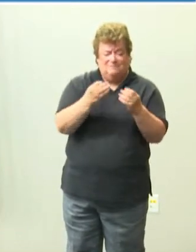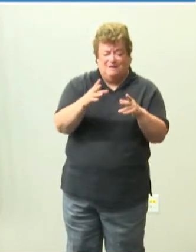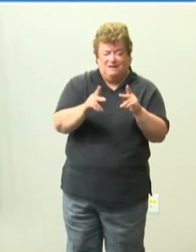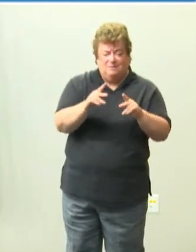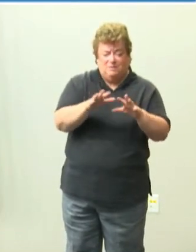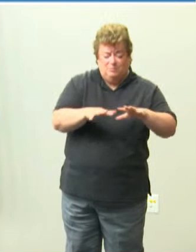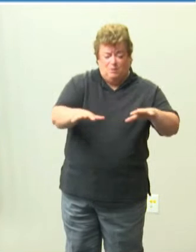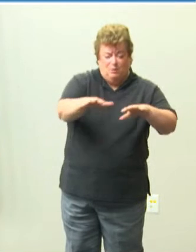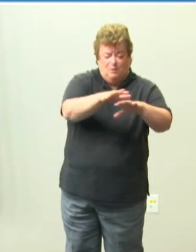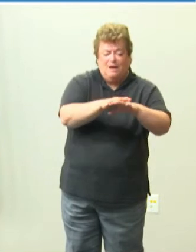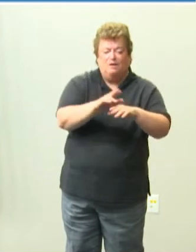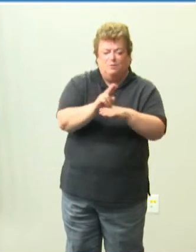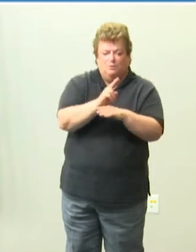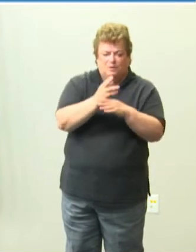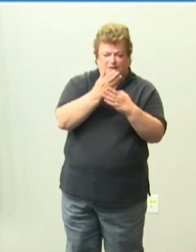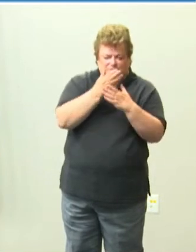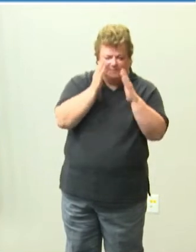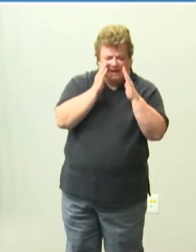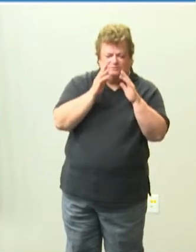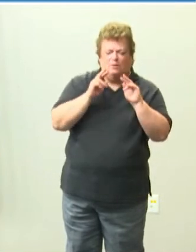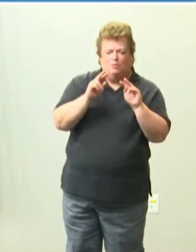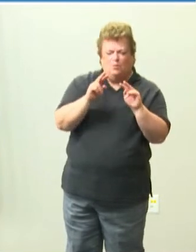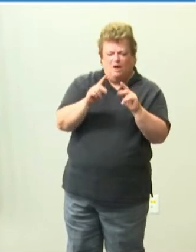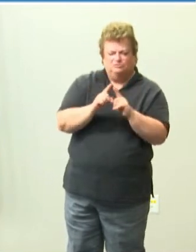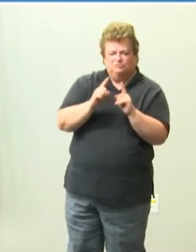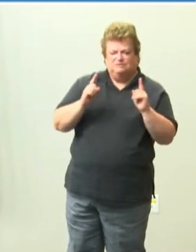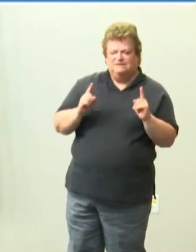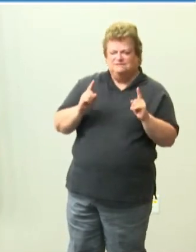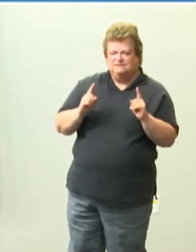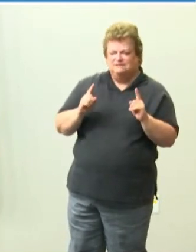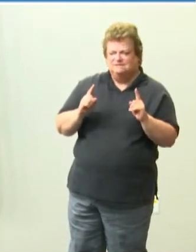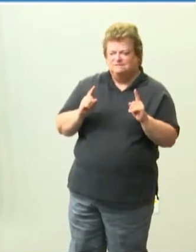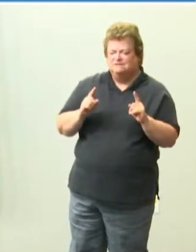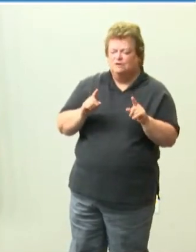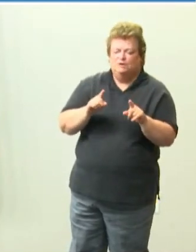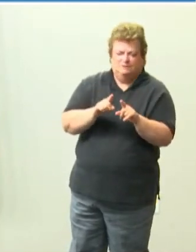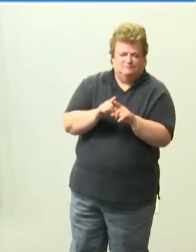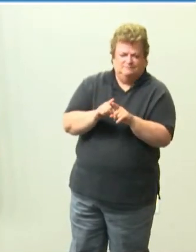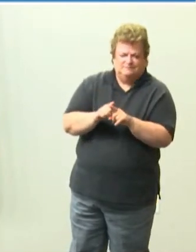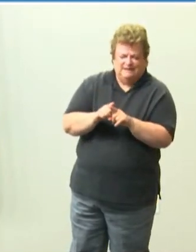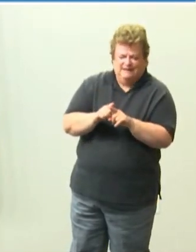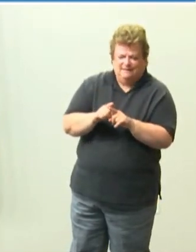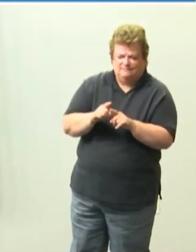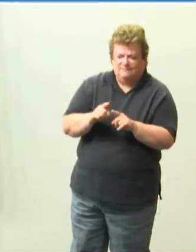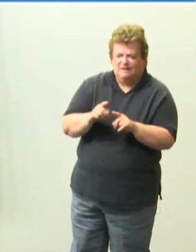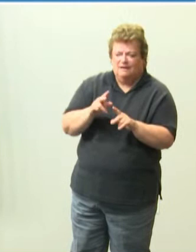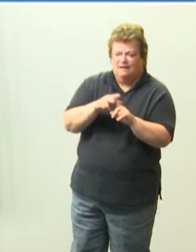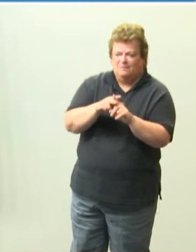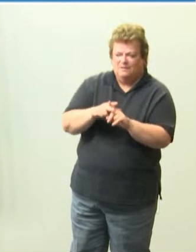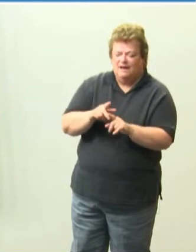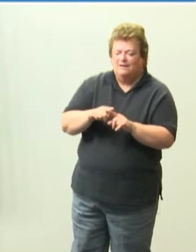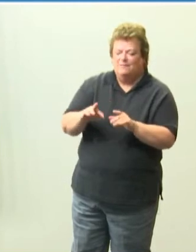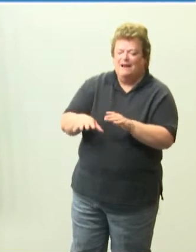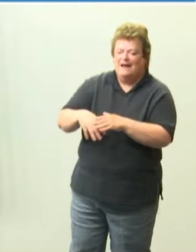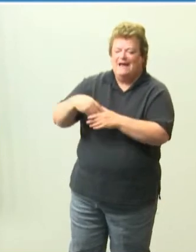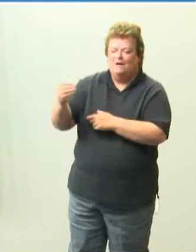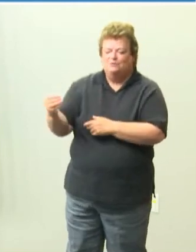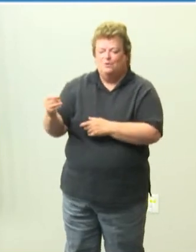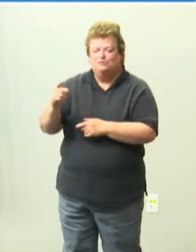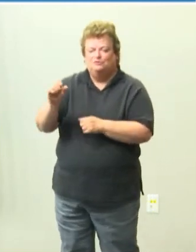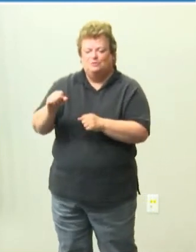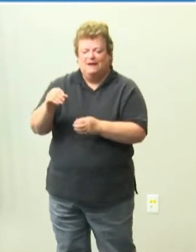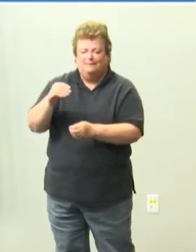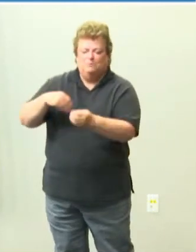outdoor space and watching their distance. That same thing applies, but in the outdoors, you have more chance to move